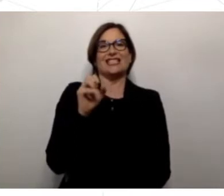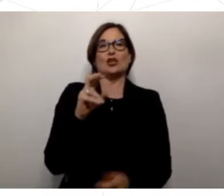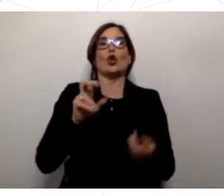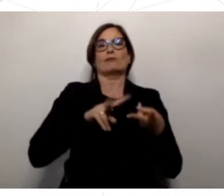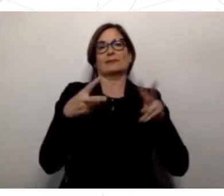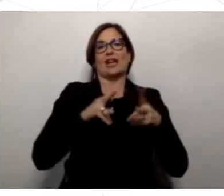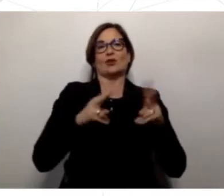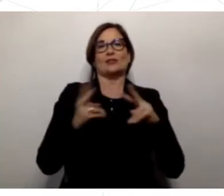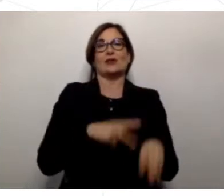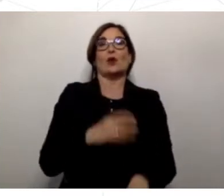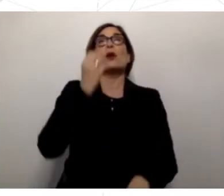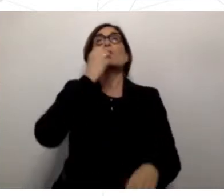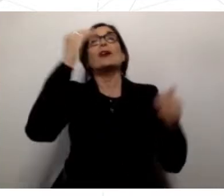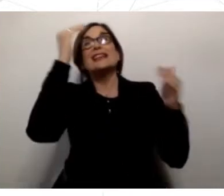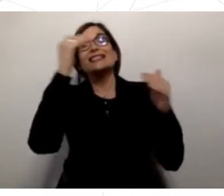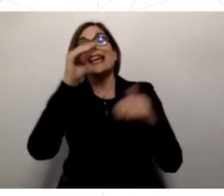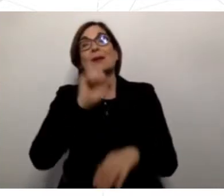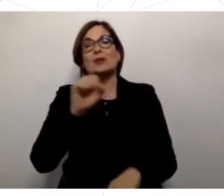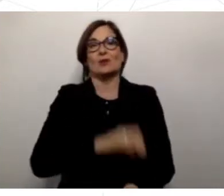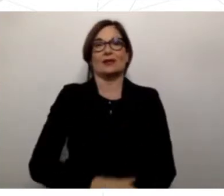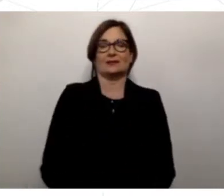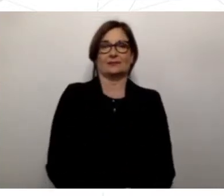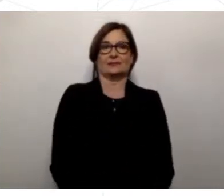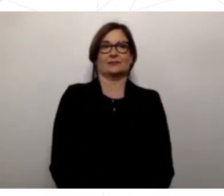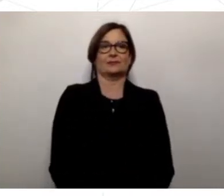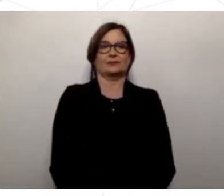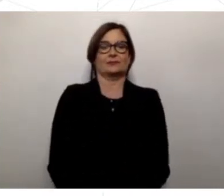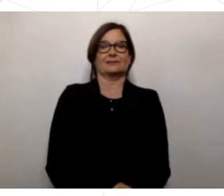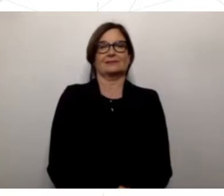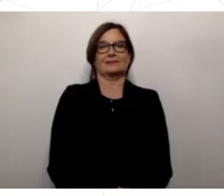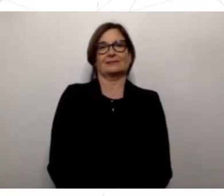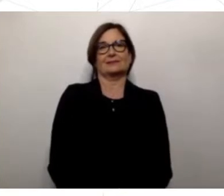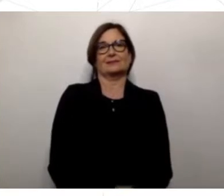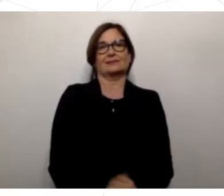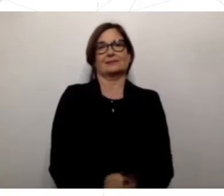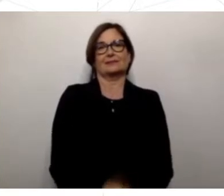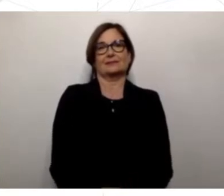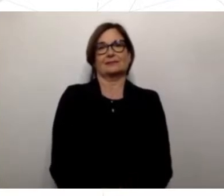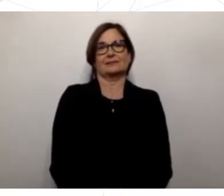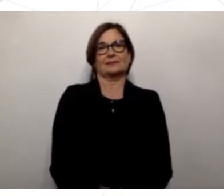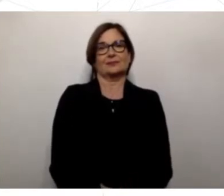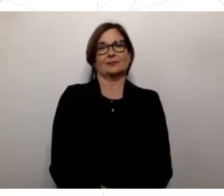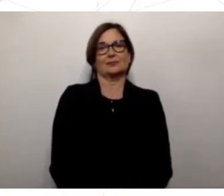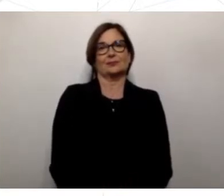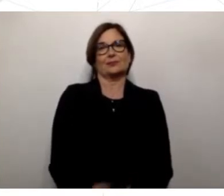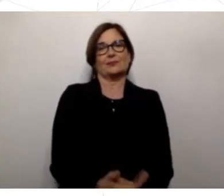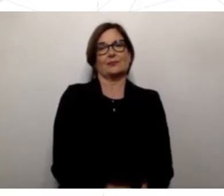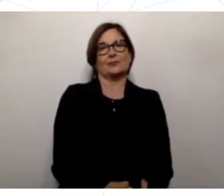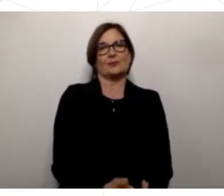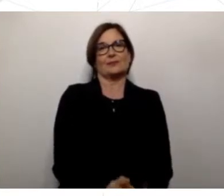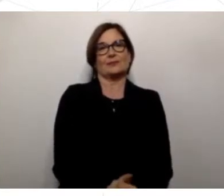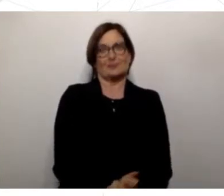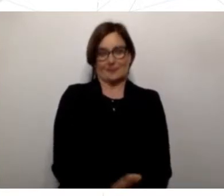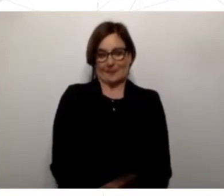traduzione. Buonasera. Hello, Jarnail. It's a real pleasure to have you, Microsoft, both from USA and